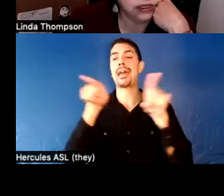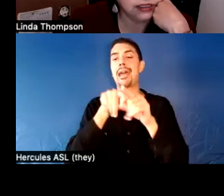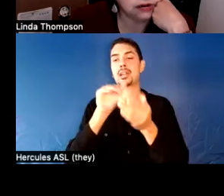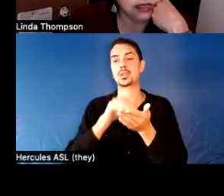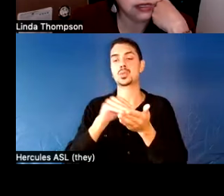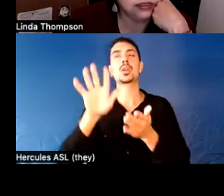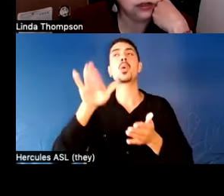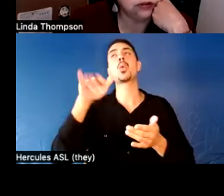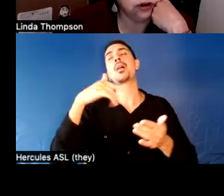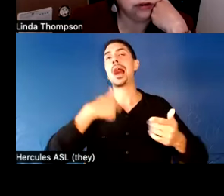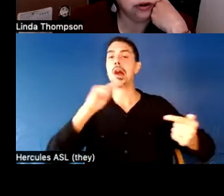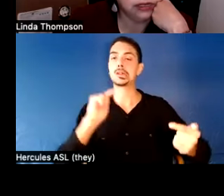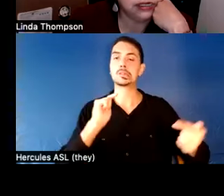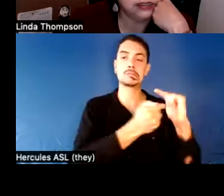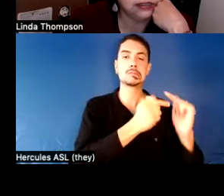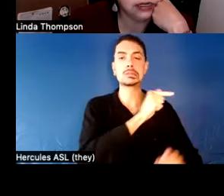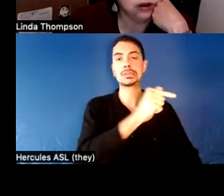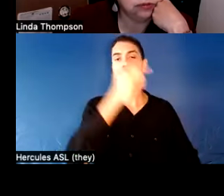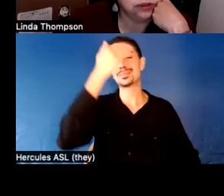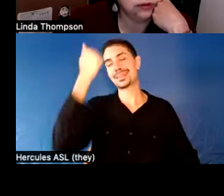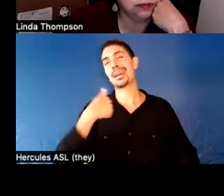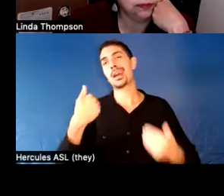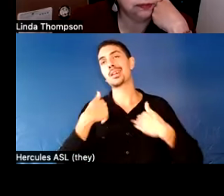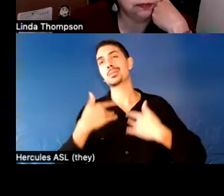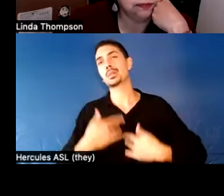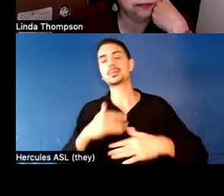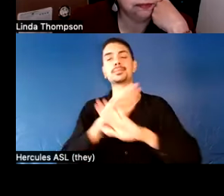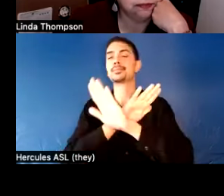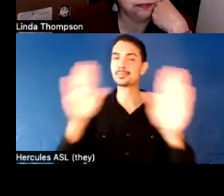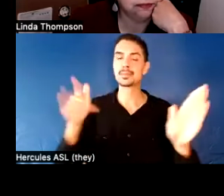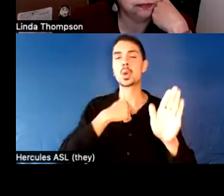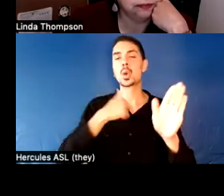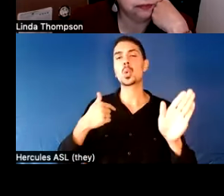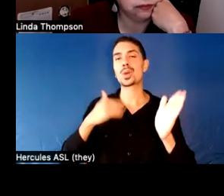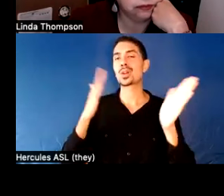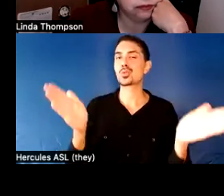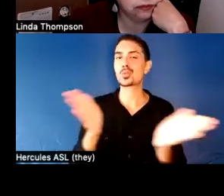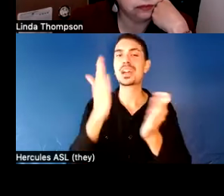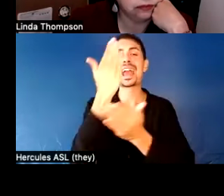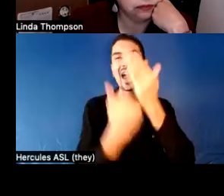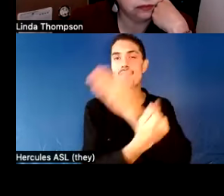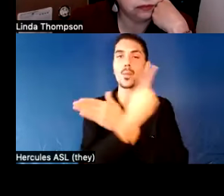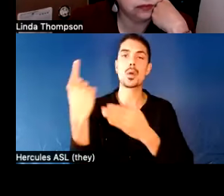it needs to be easier for everybody to seek help. Mhm.